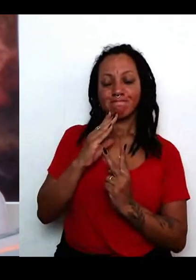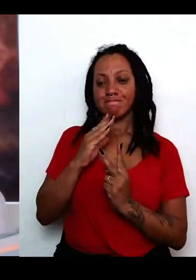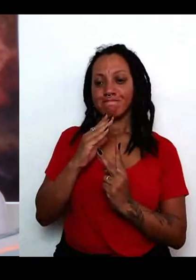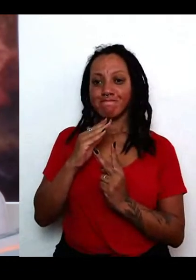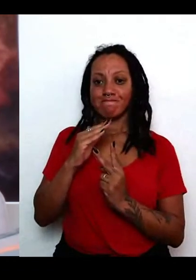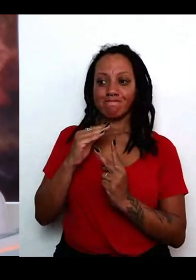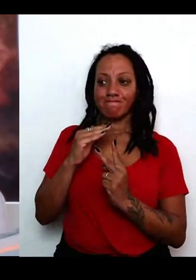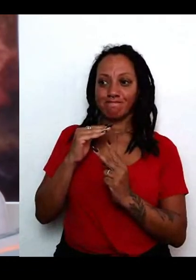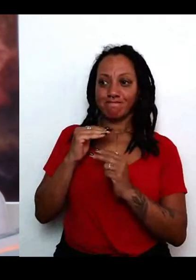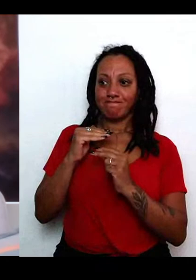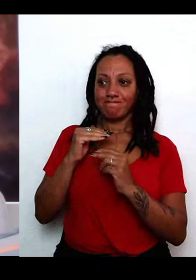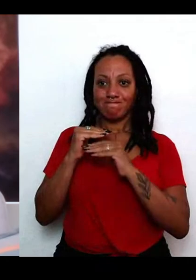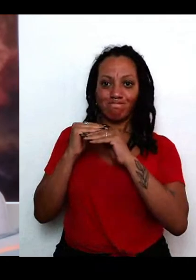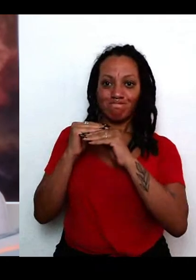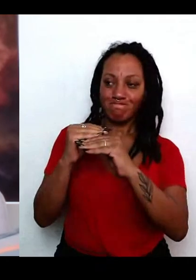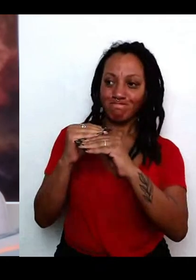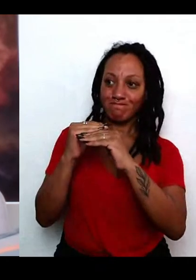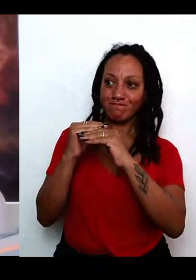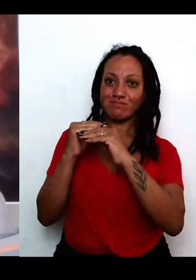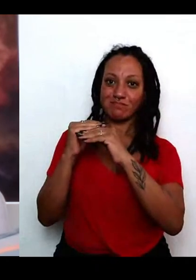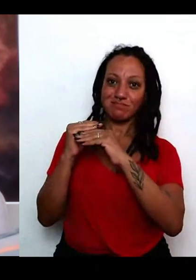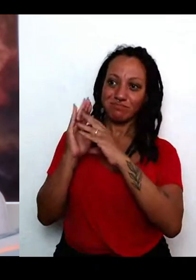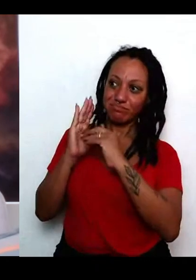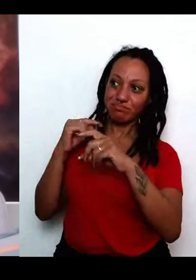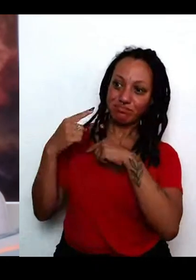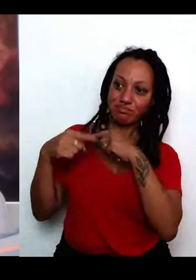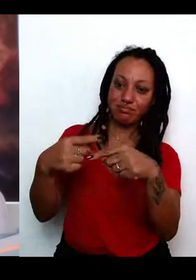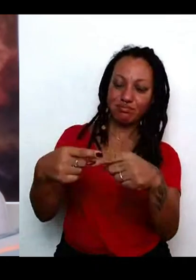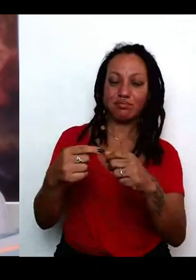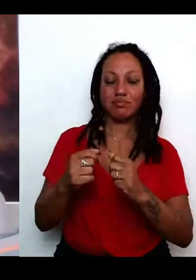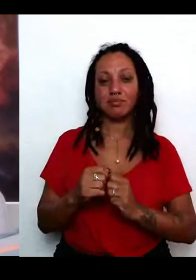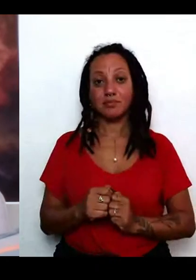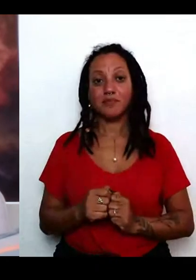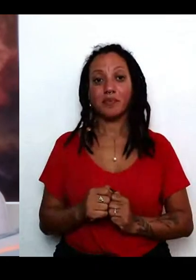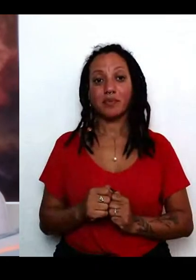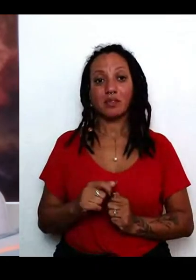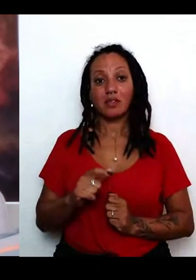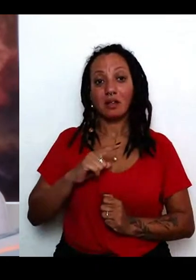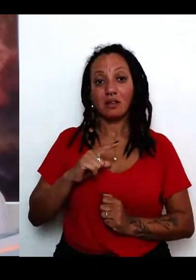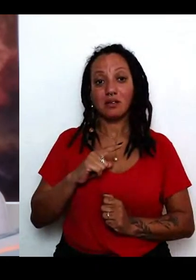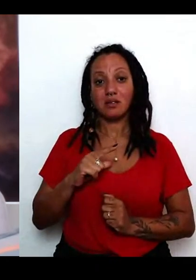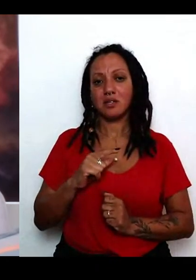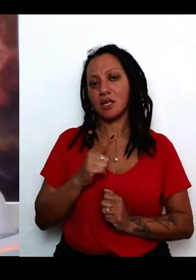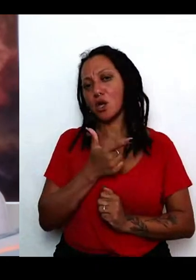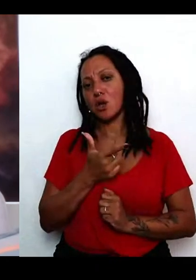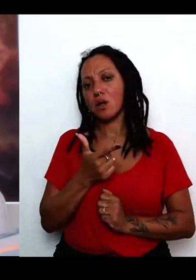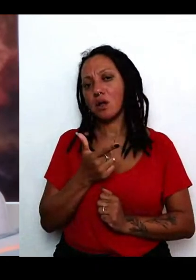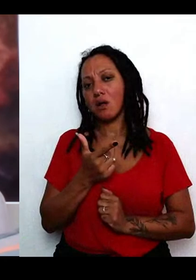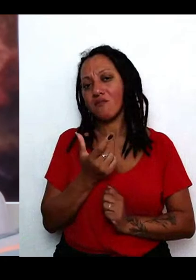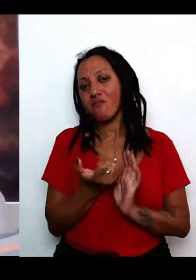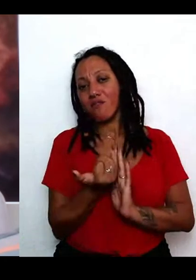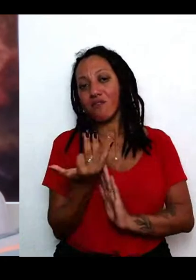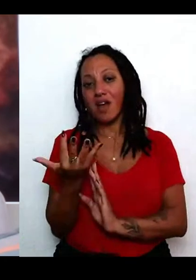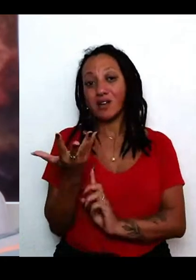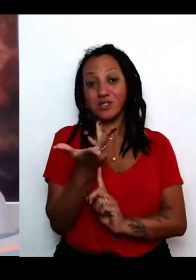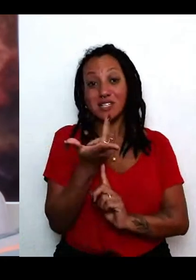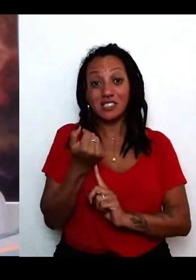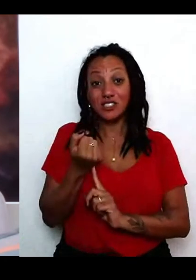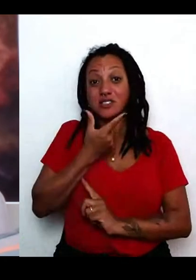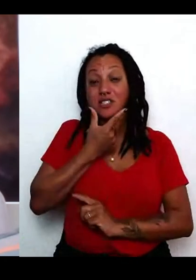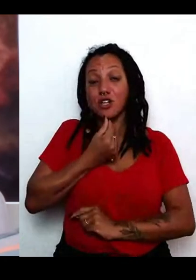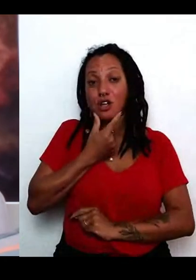Sarah's and those male land artists the same prep premise of dominance